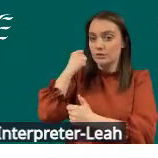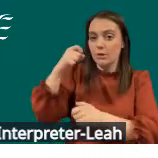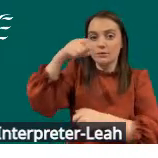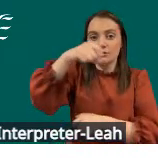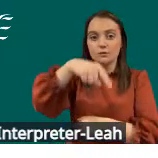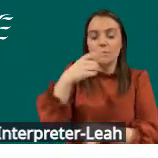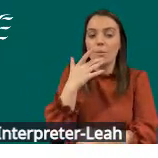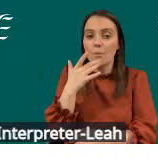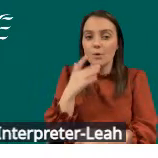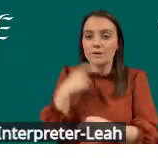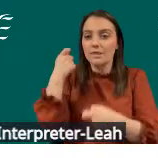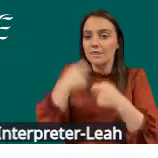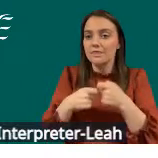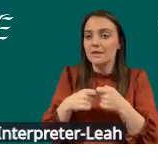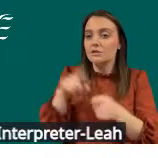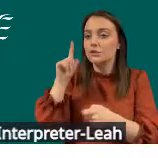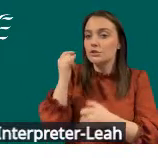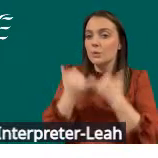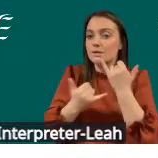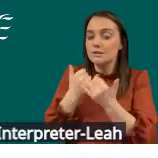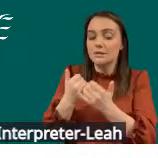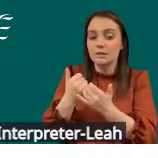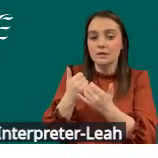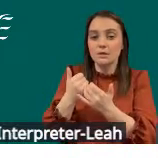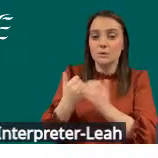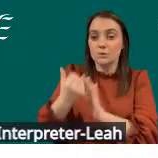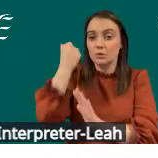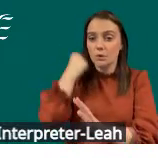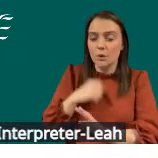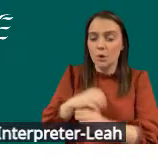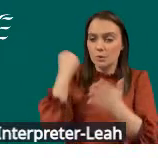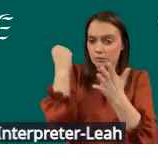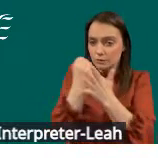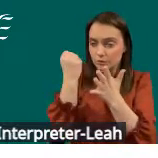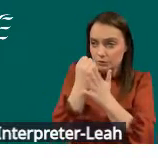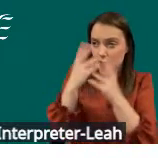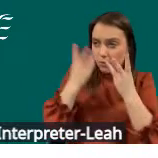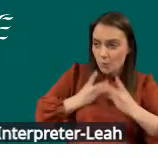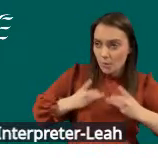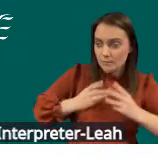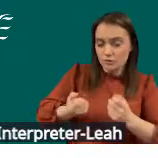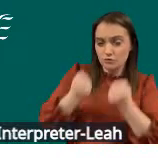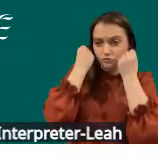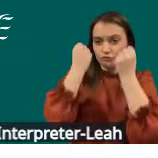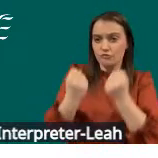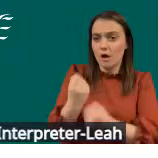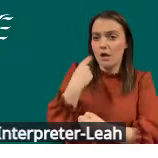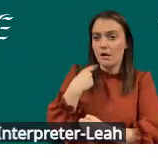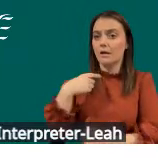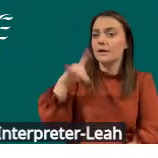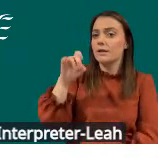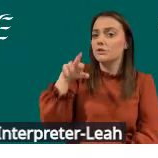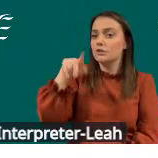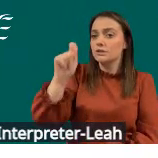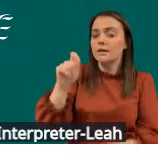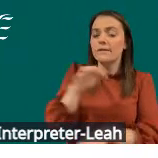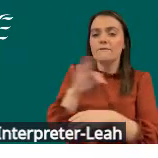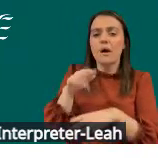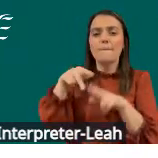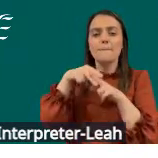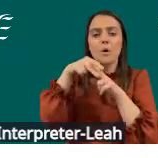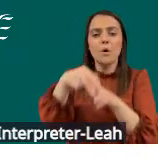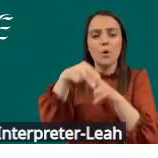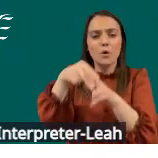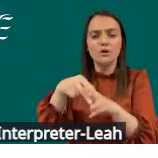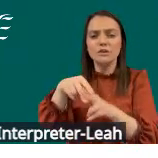Then 20 years ago, they studied a lot of women taking very strong HRT derived from horse's urine. Now, that HRT was a fabulous